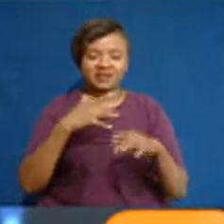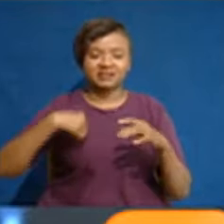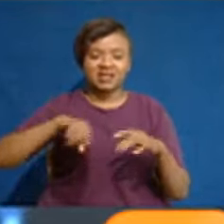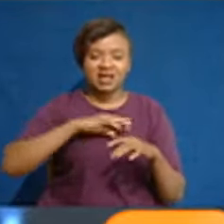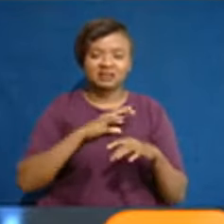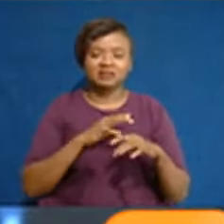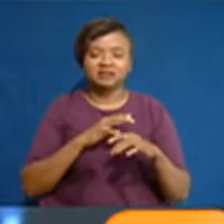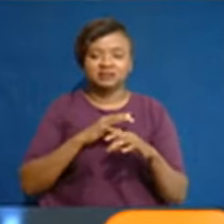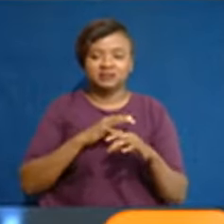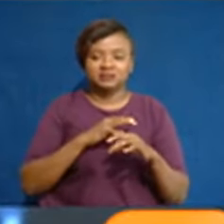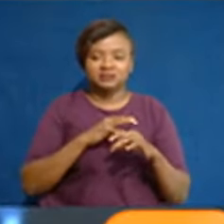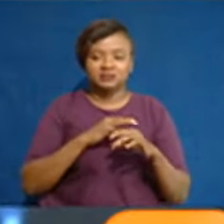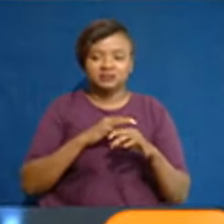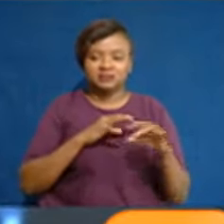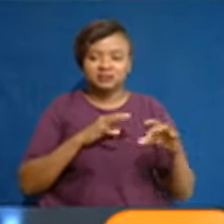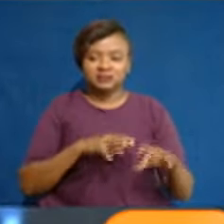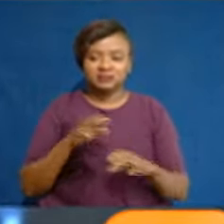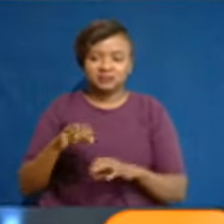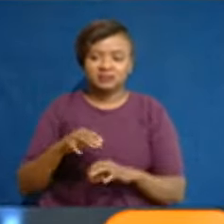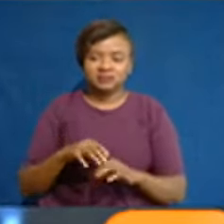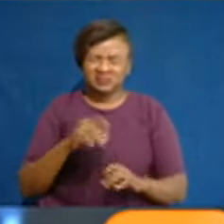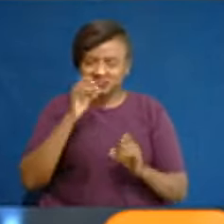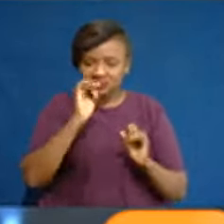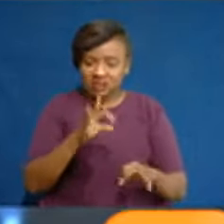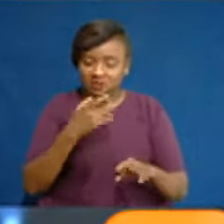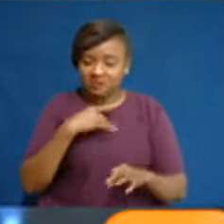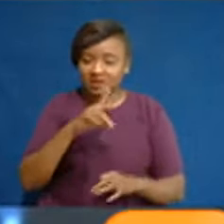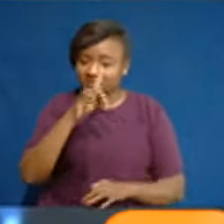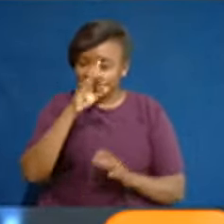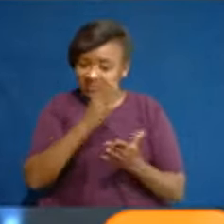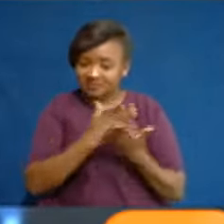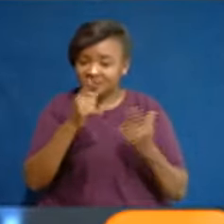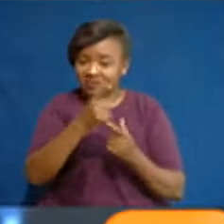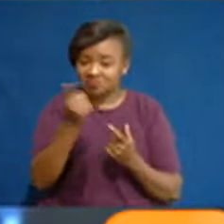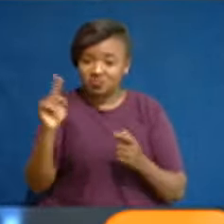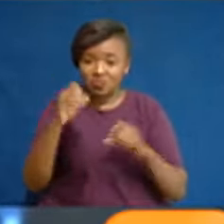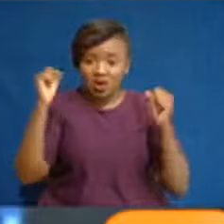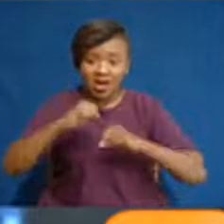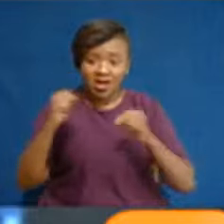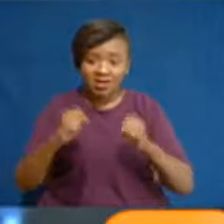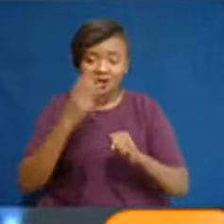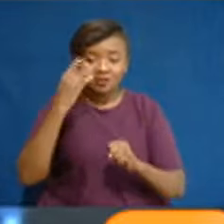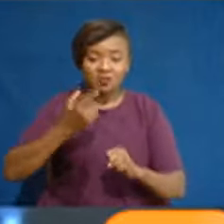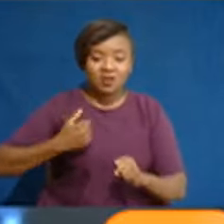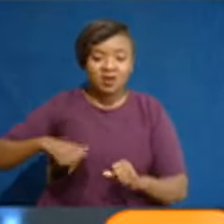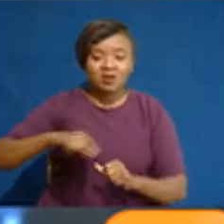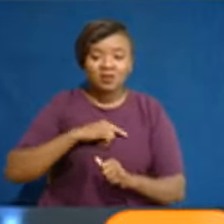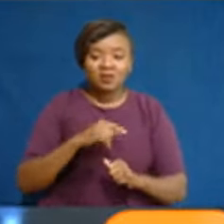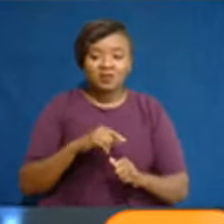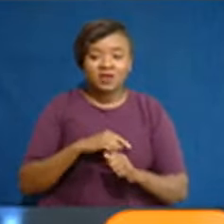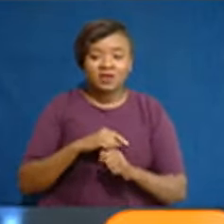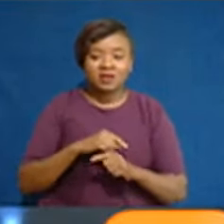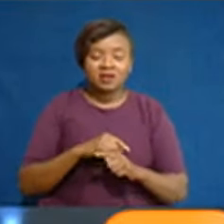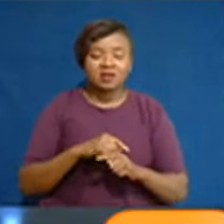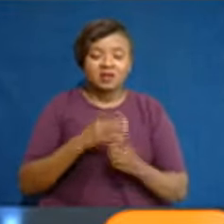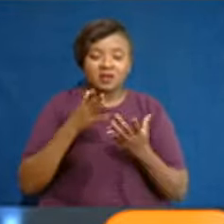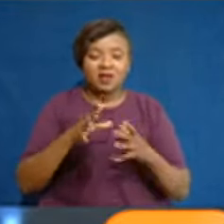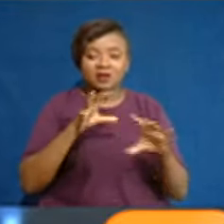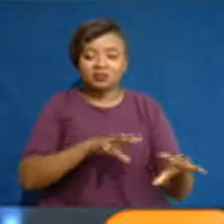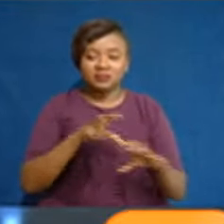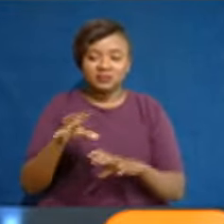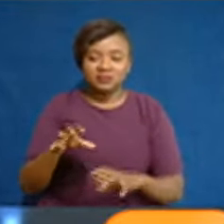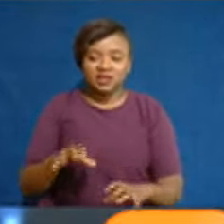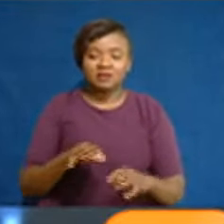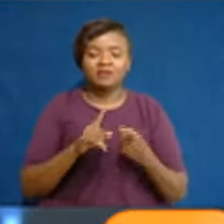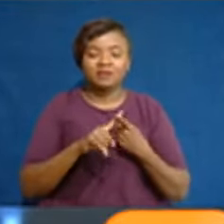of against Moism. Because if there is anything that we must agree at this point, it is that we are dealing with Kanuism without Moi and Moism without